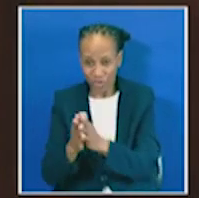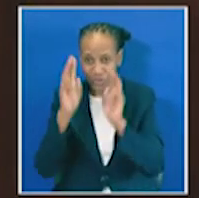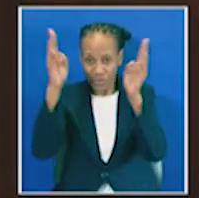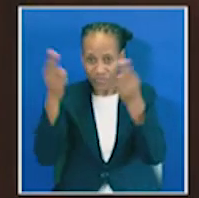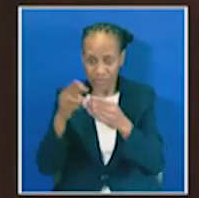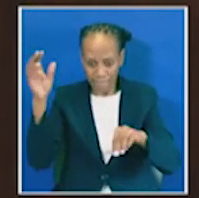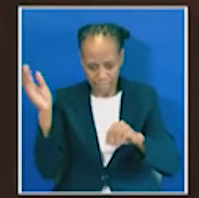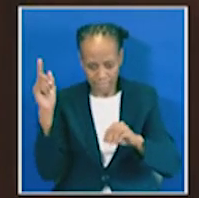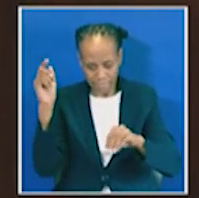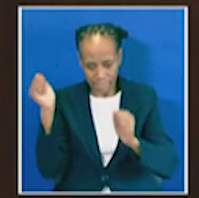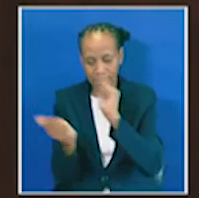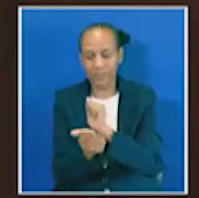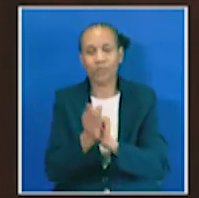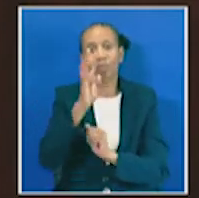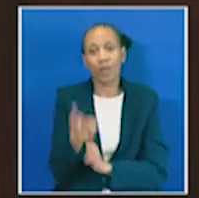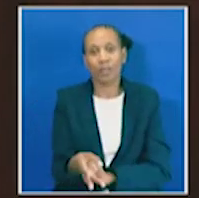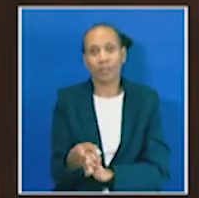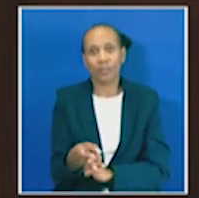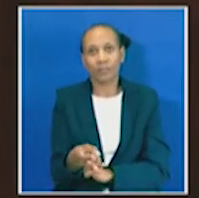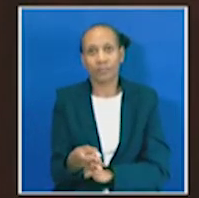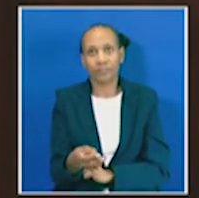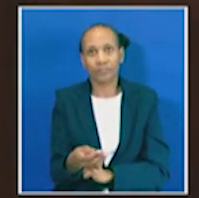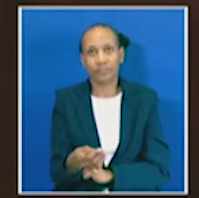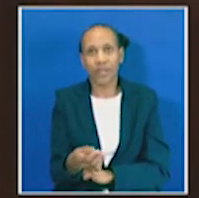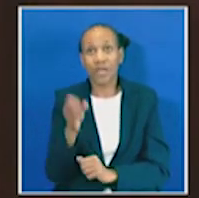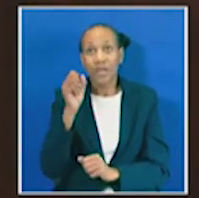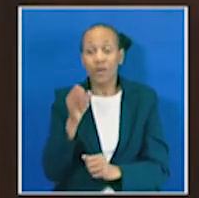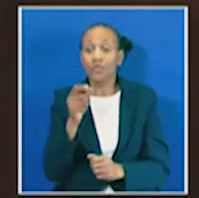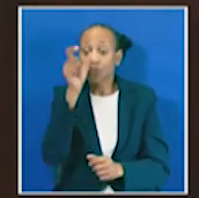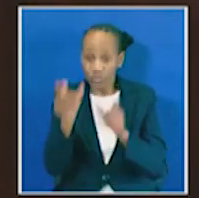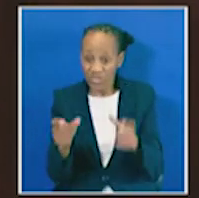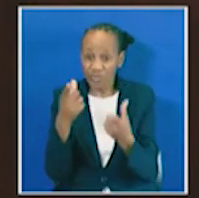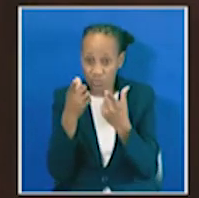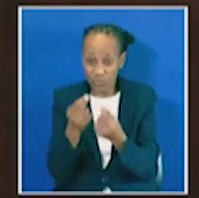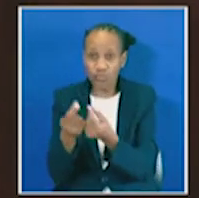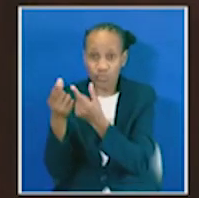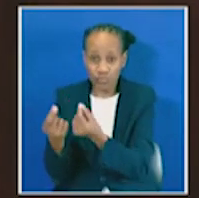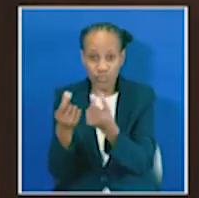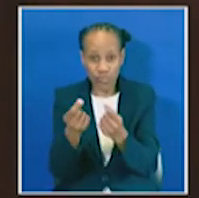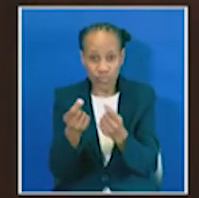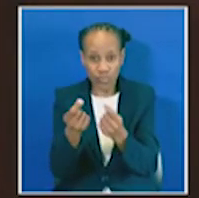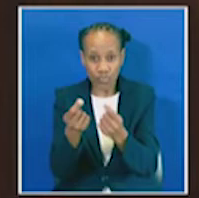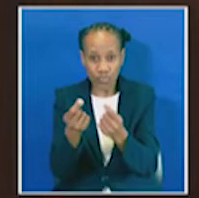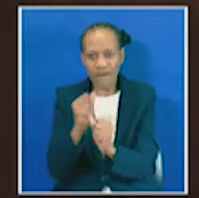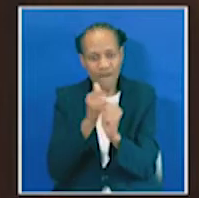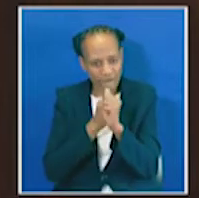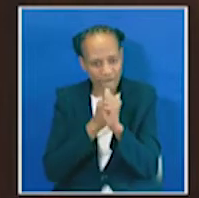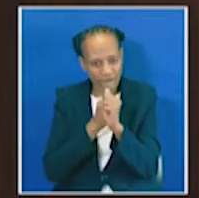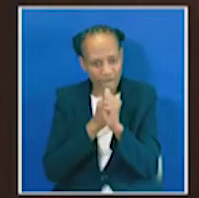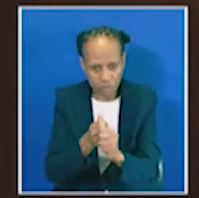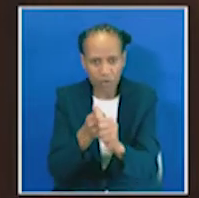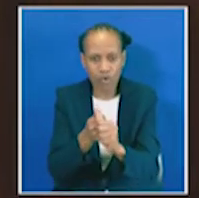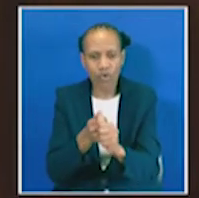university leadership should take firm action and expel those students who do not take the route of